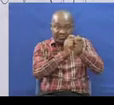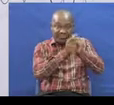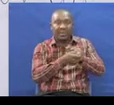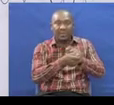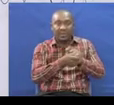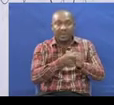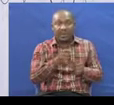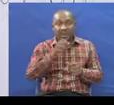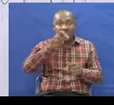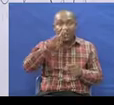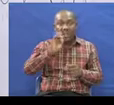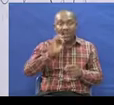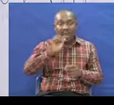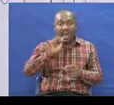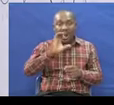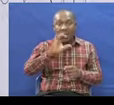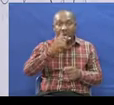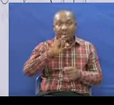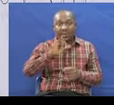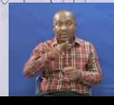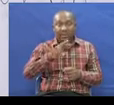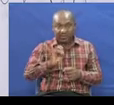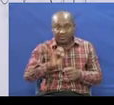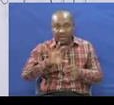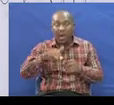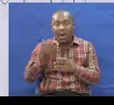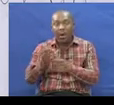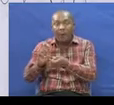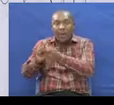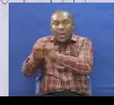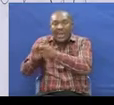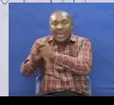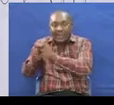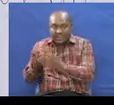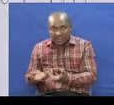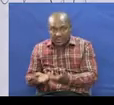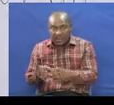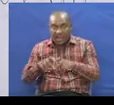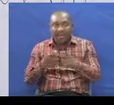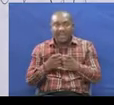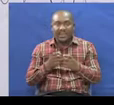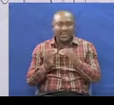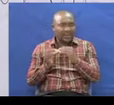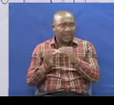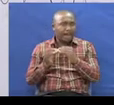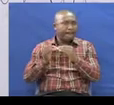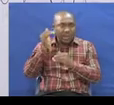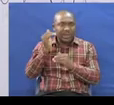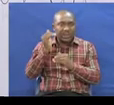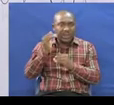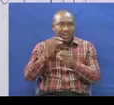Or we can use the moderate reactive metals. But most reactive metals are